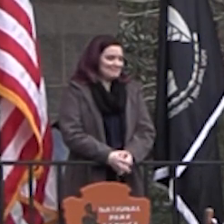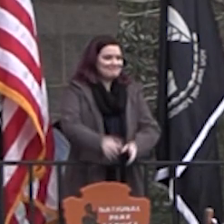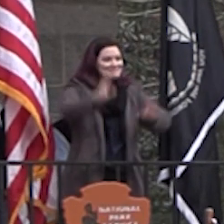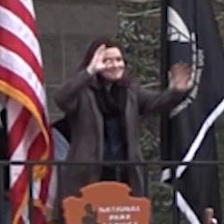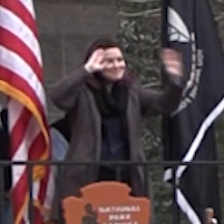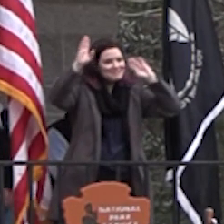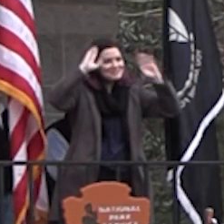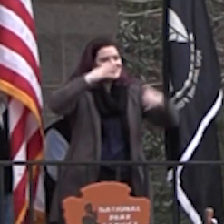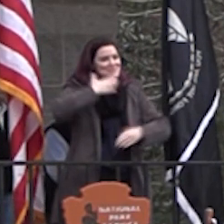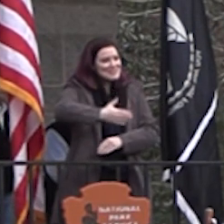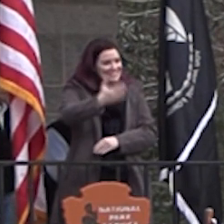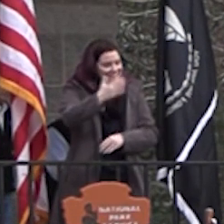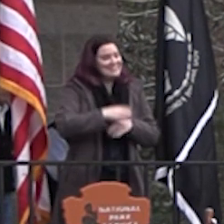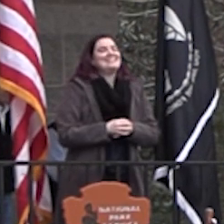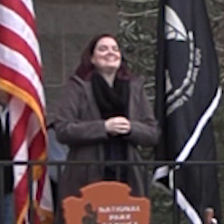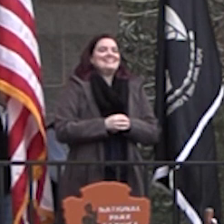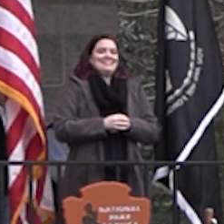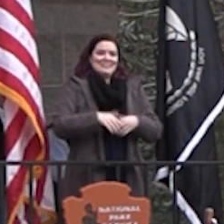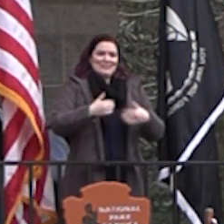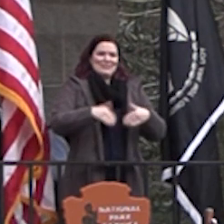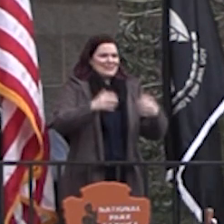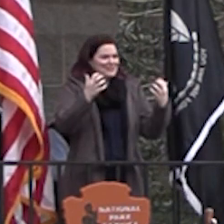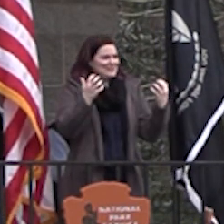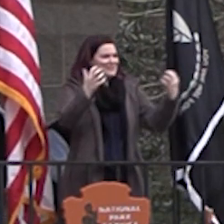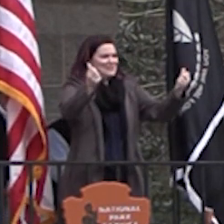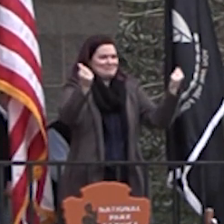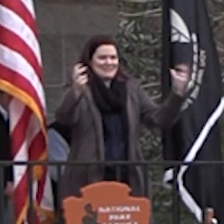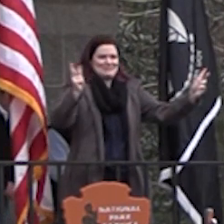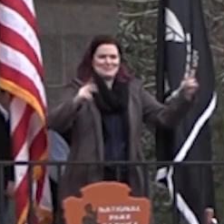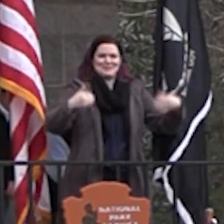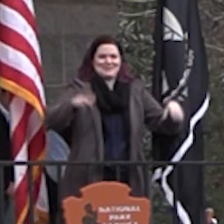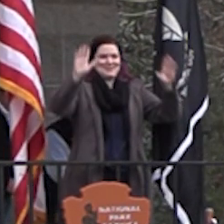Good morning. Good morning. Wow, what a crowd. This is awesome.